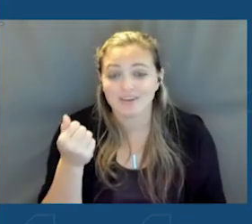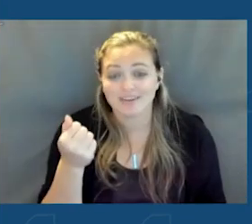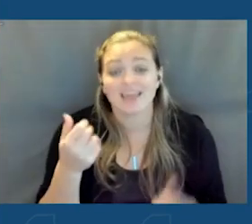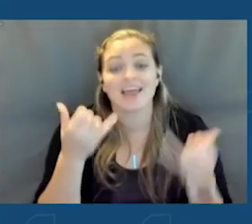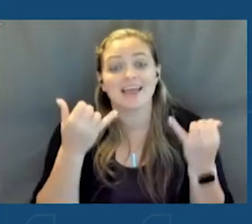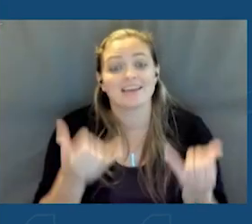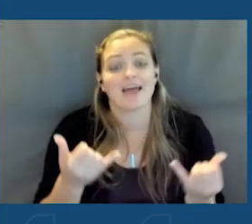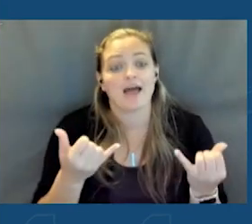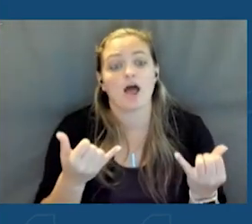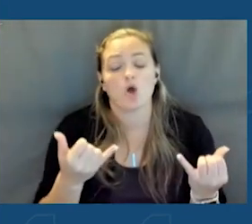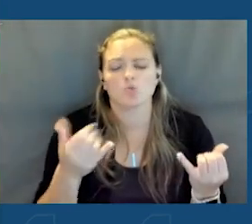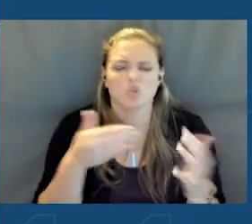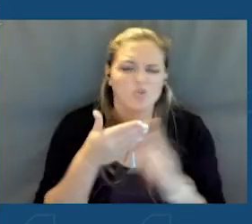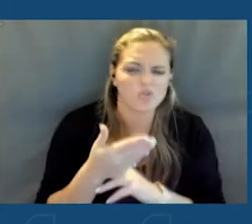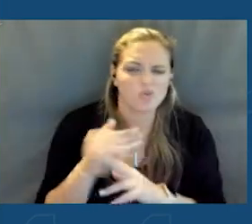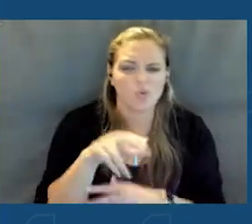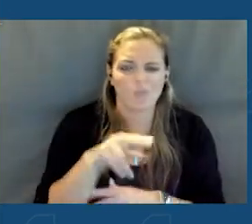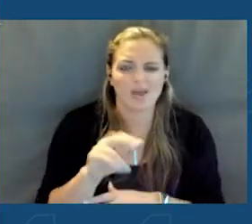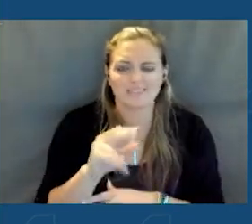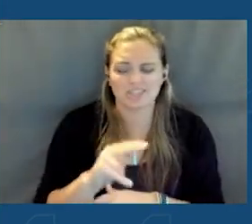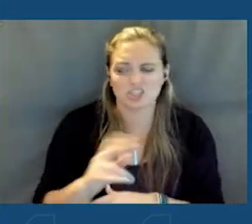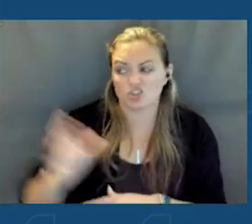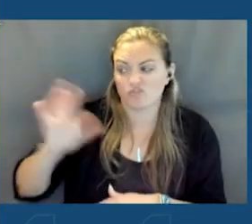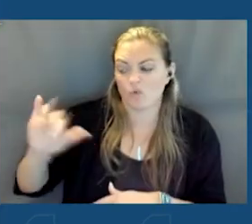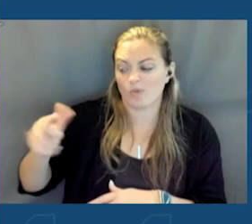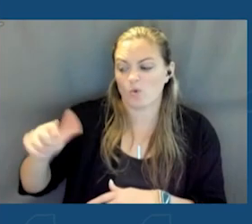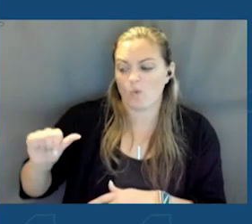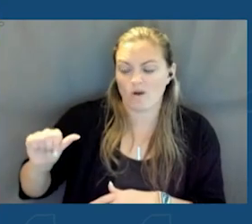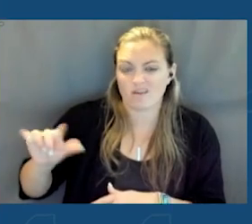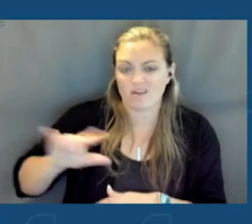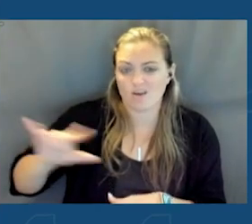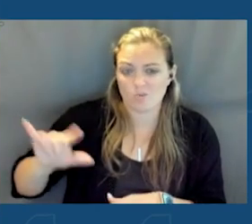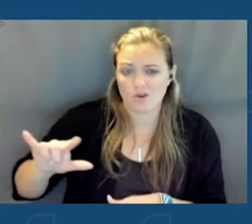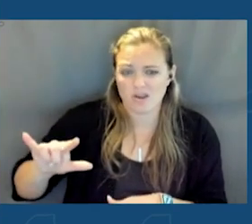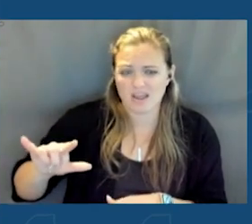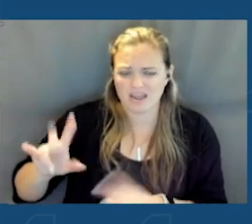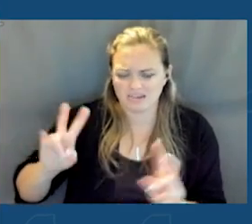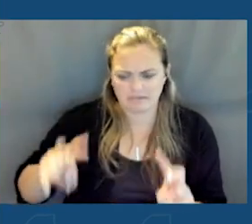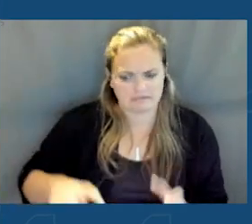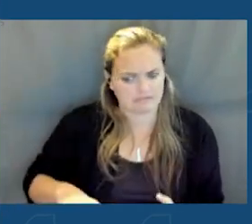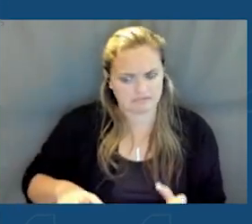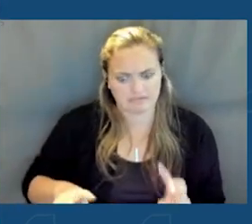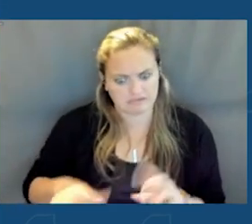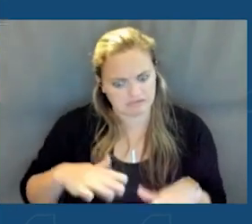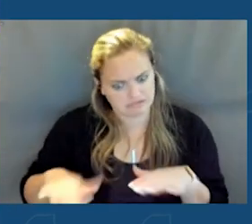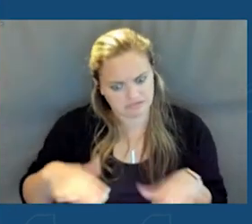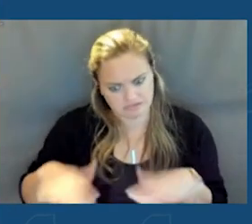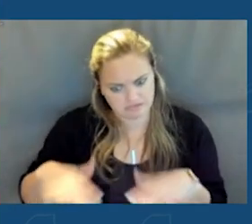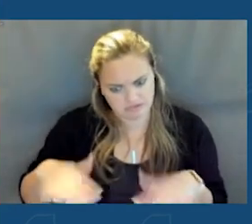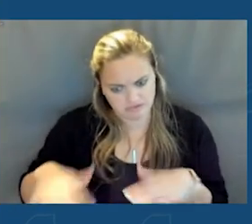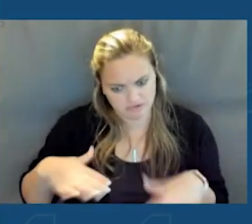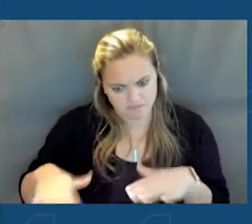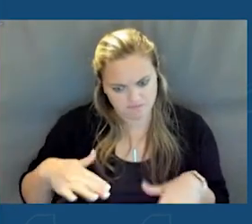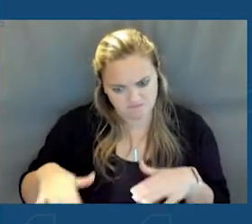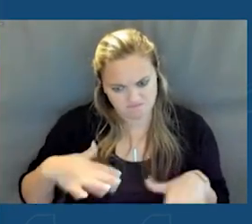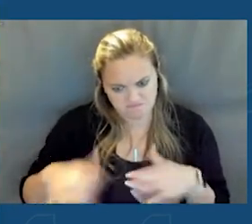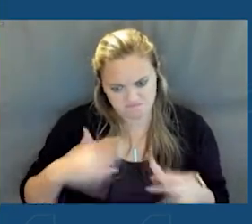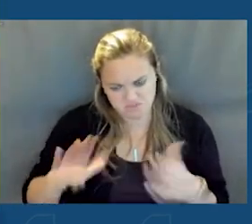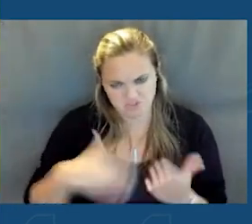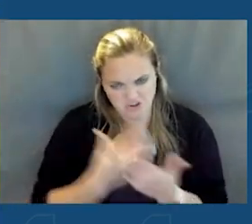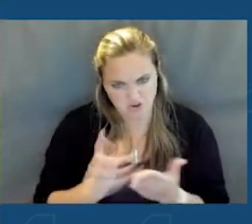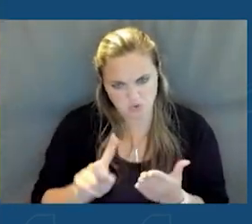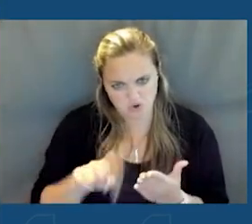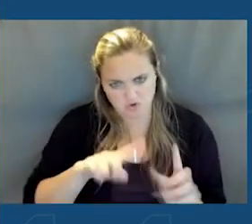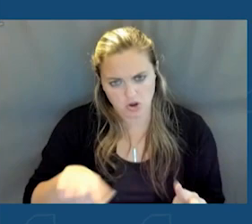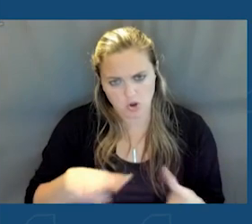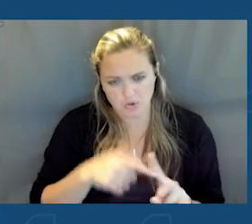place like Penn Station and the former LaGuardia and the former airports, you just wanted to look down. You shuffled along, you know, just kind of in the masses. You didn't have any reason to feel